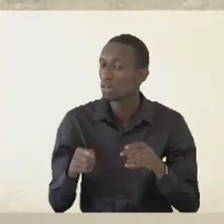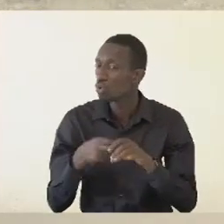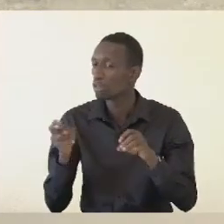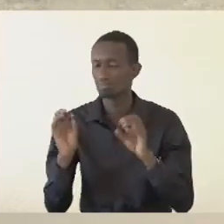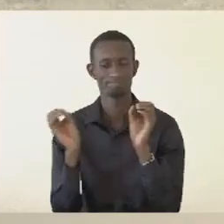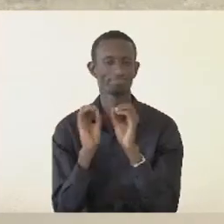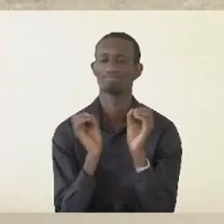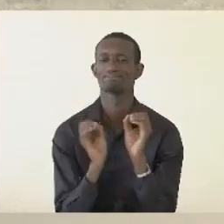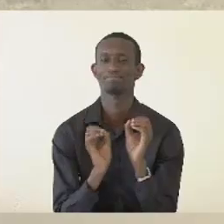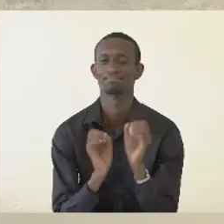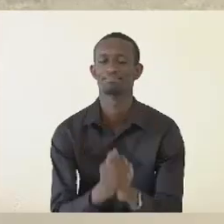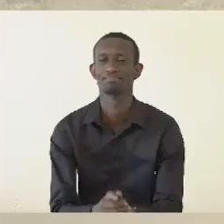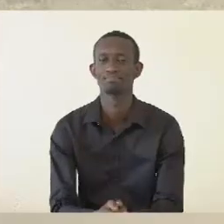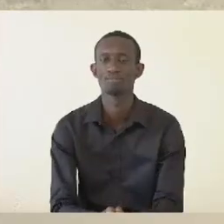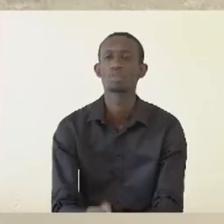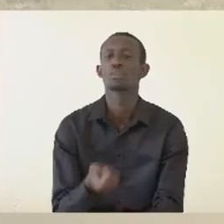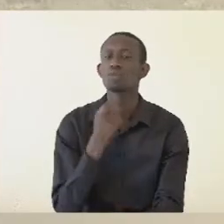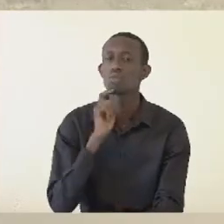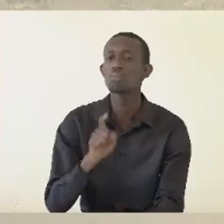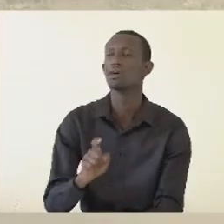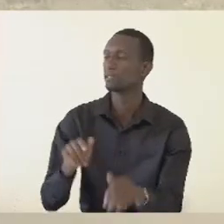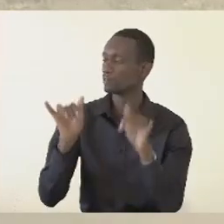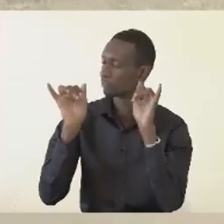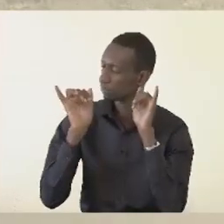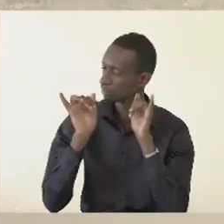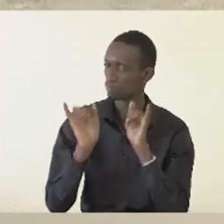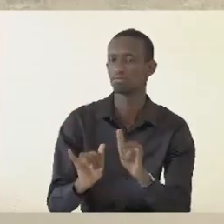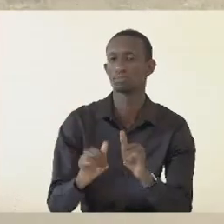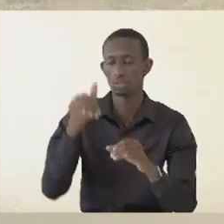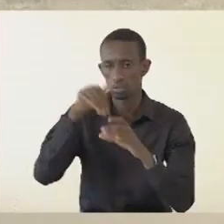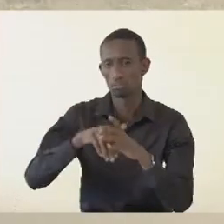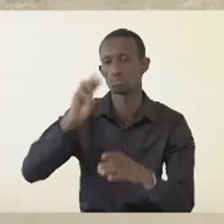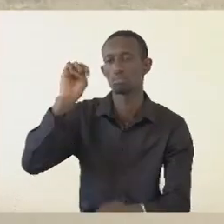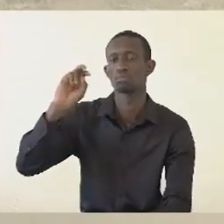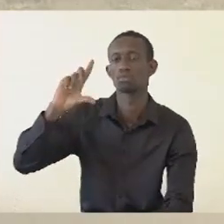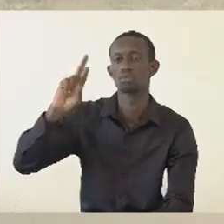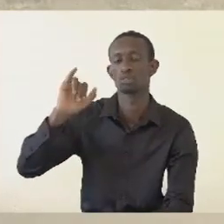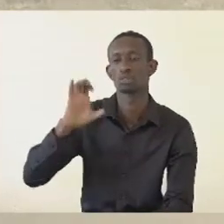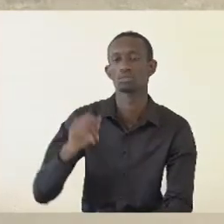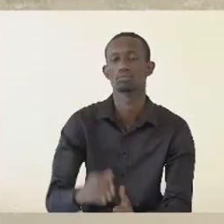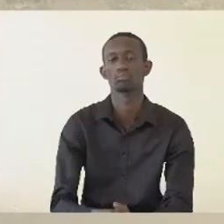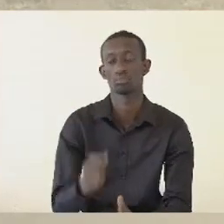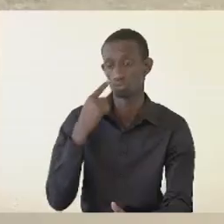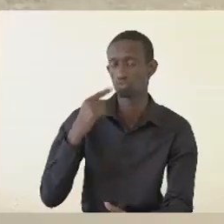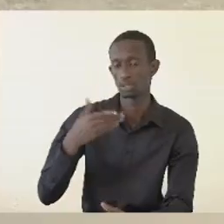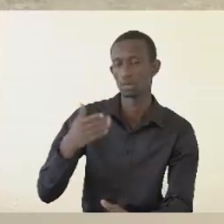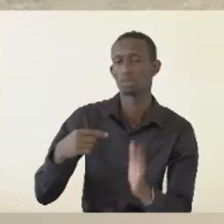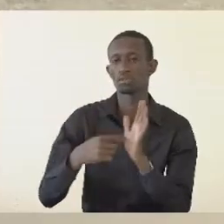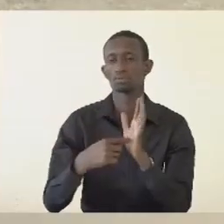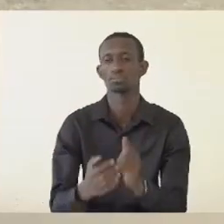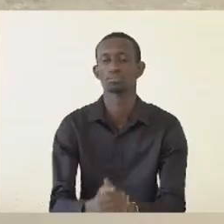them. They should stay there in the molecular formula. We will see an example for